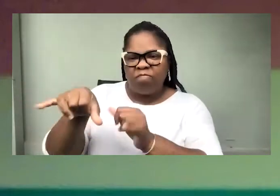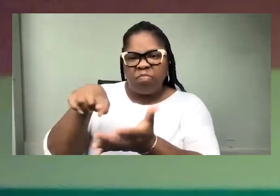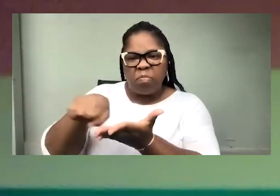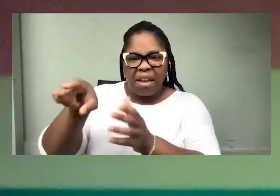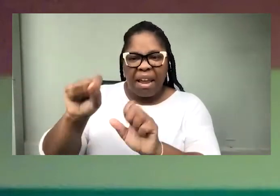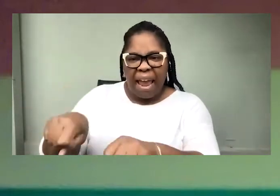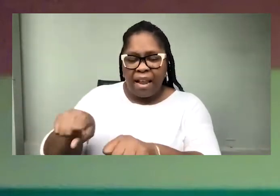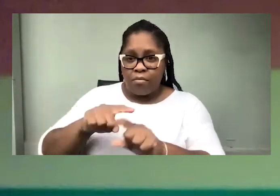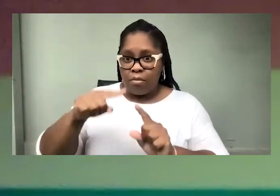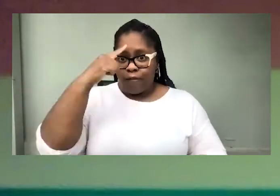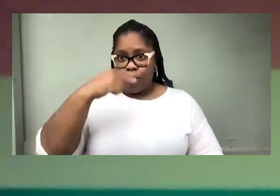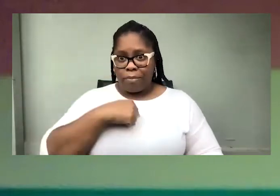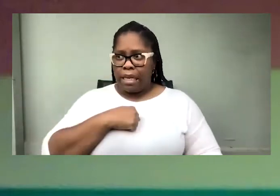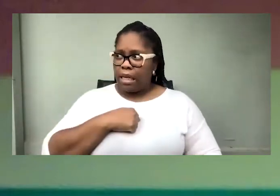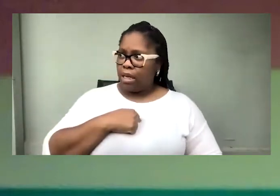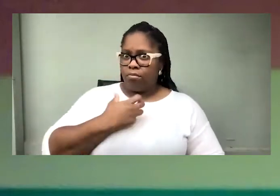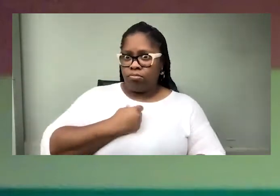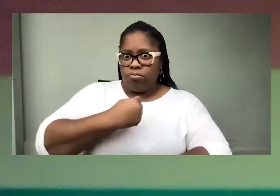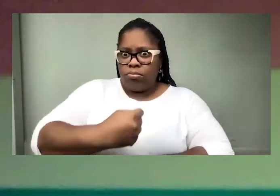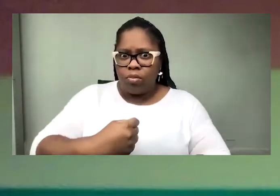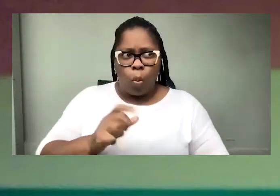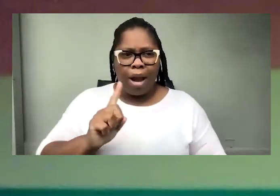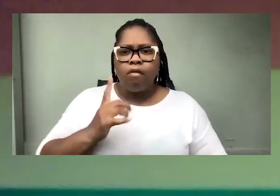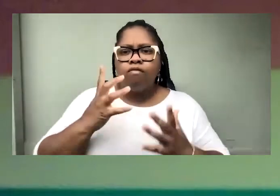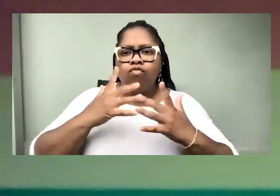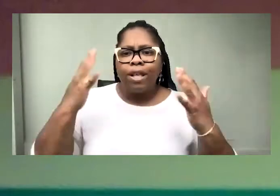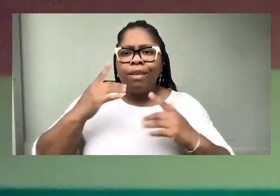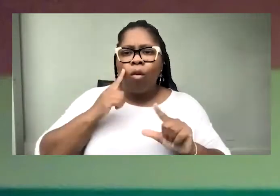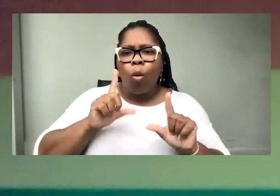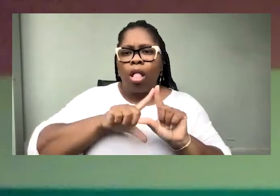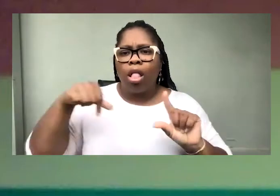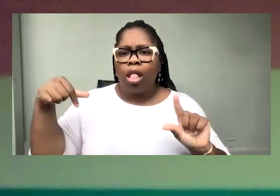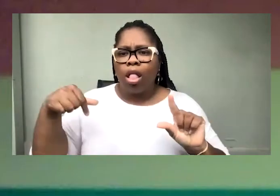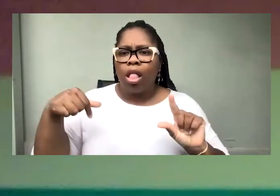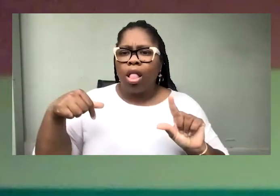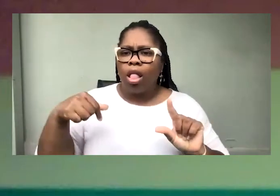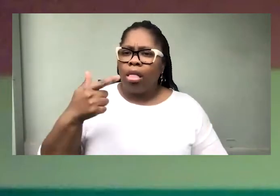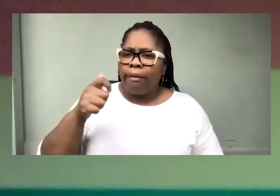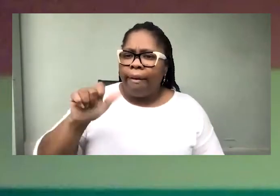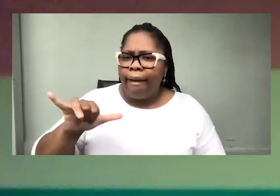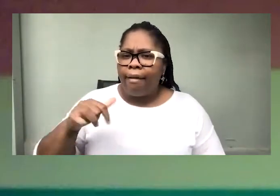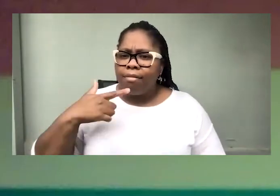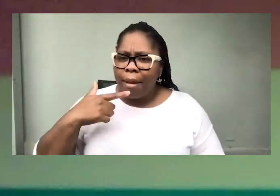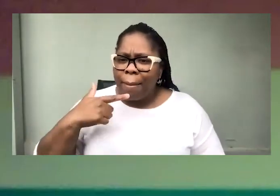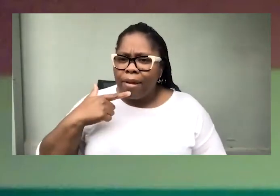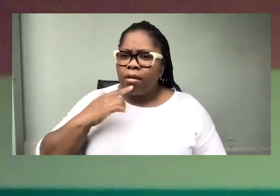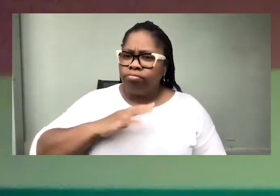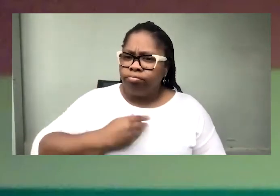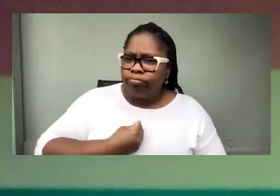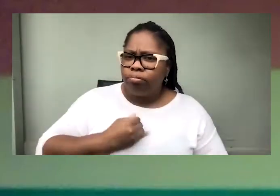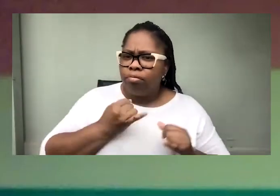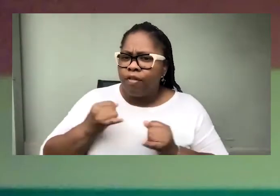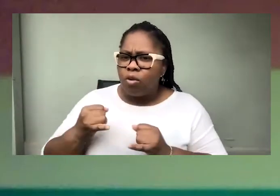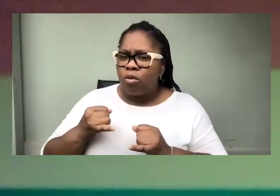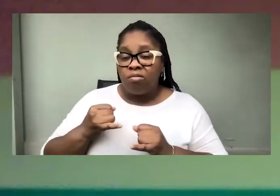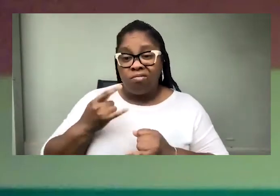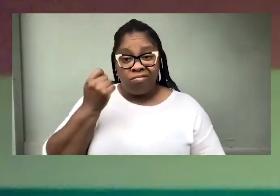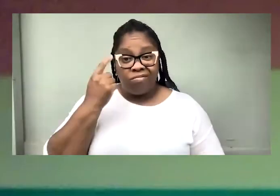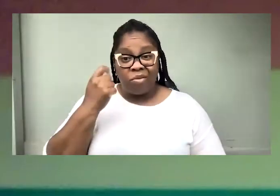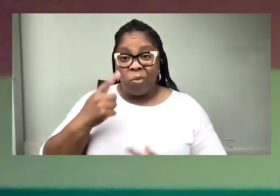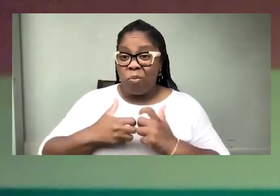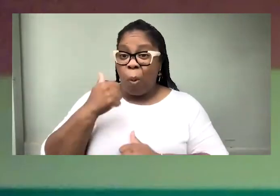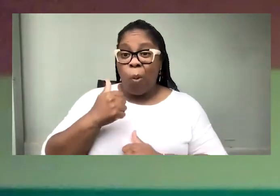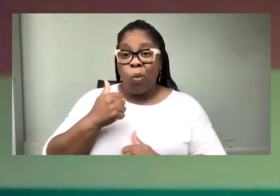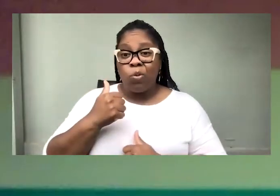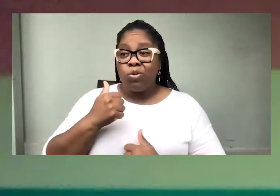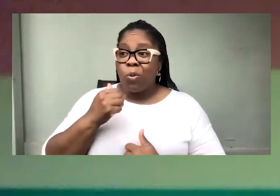friendly to LGBTQ individuals, because most of these rest homes and facilities are kind of